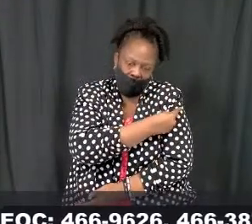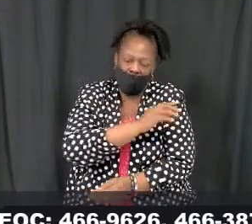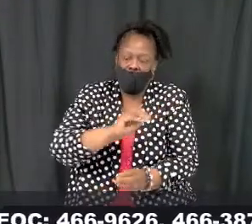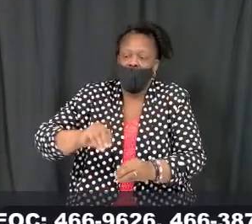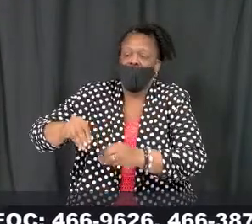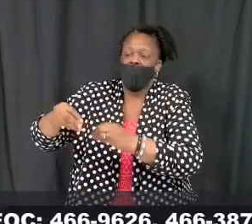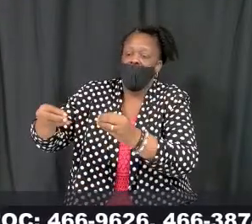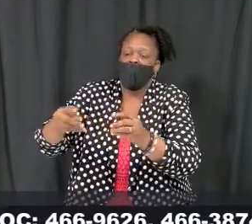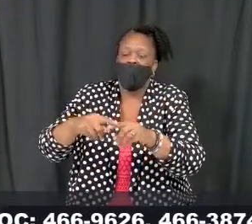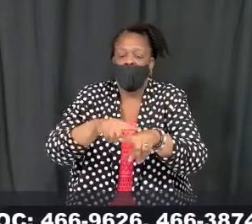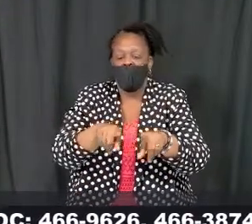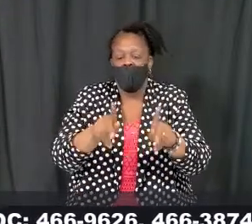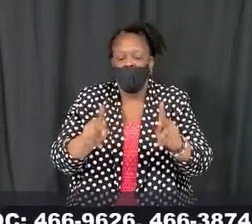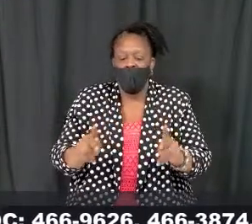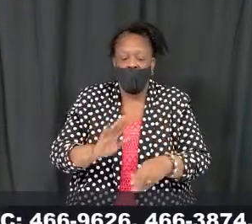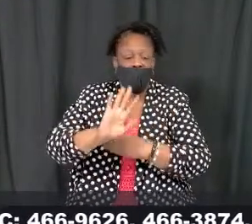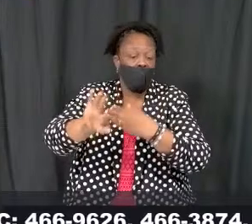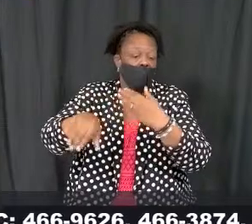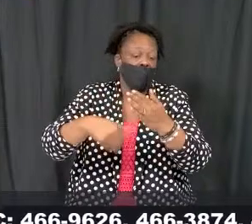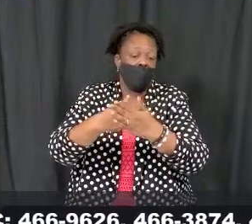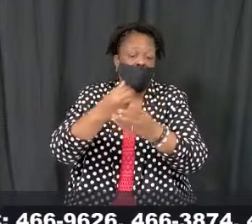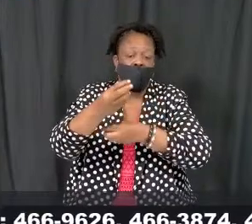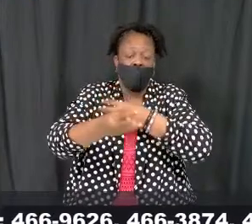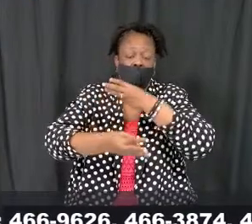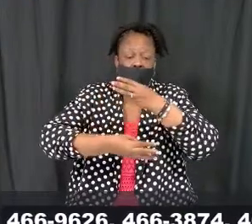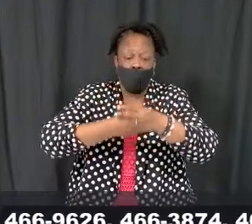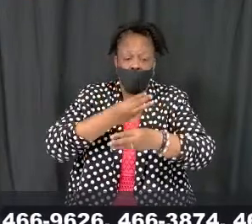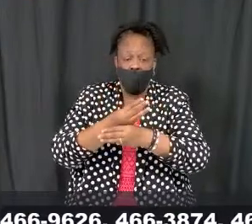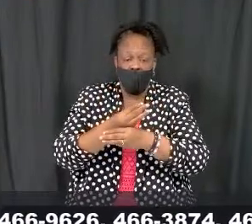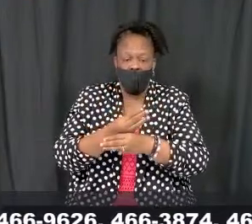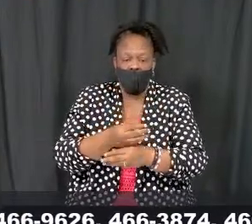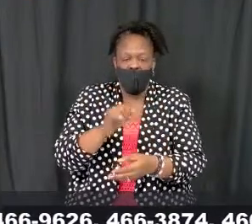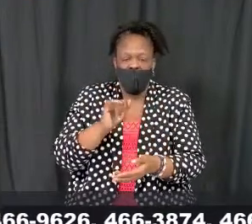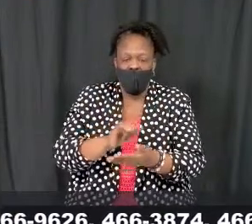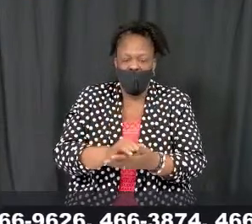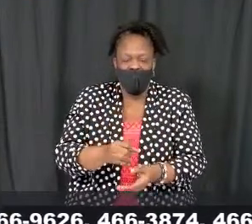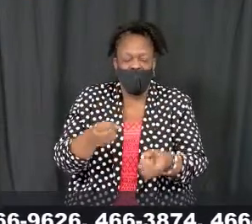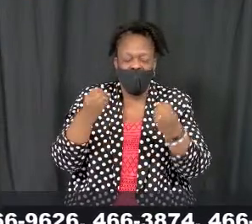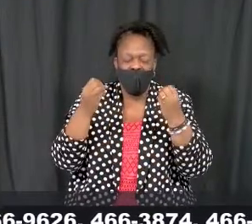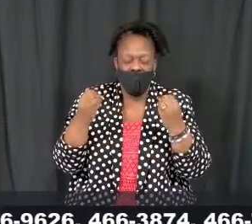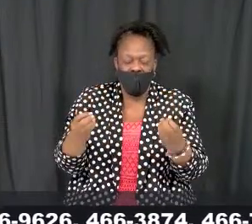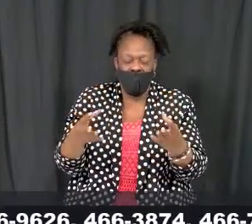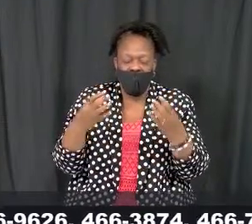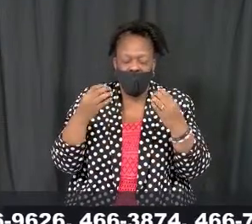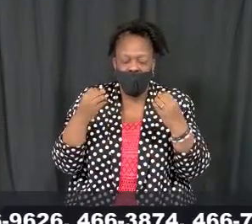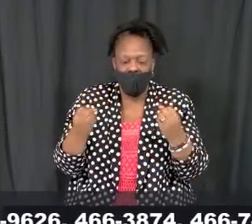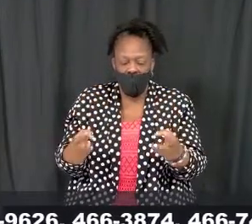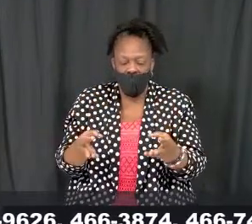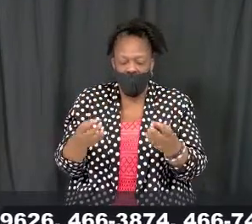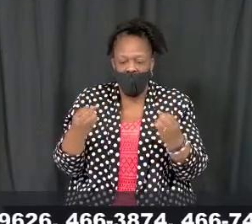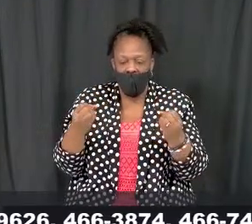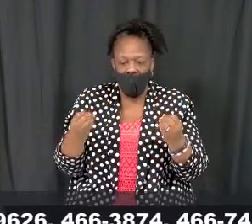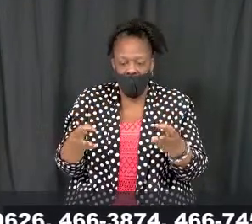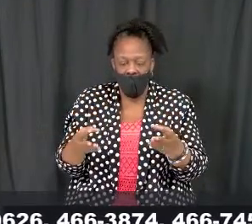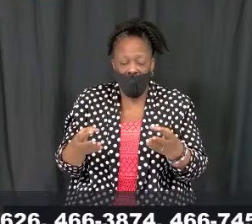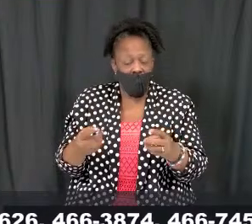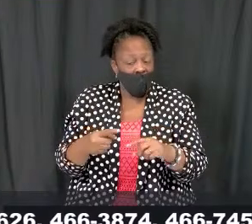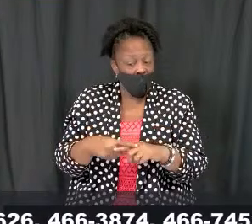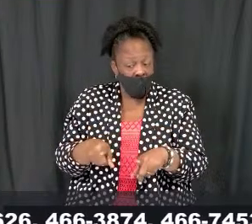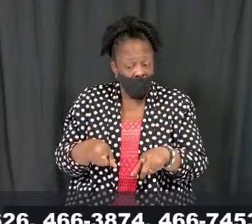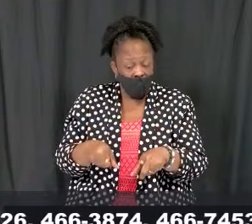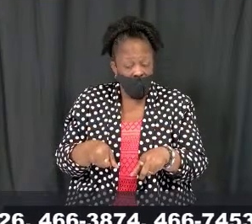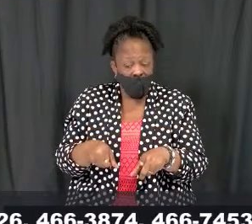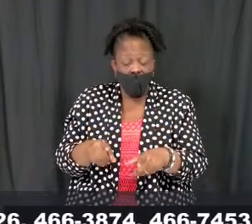worldwide to date. While numerically this is a huge number, vaccines are still relatively scarce